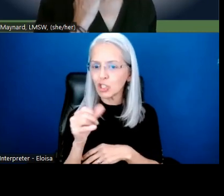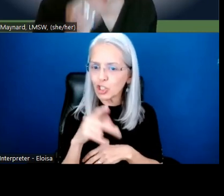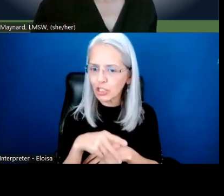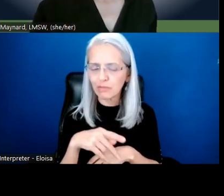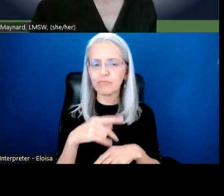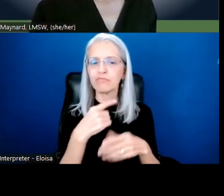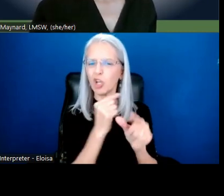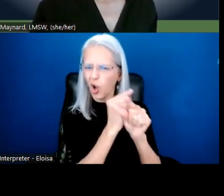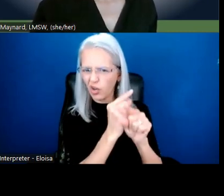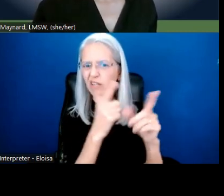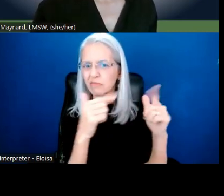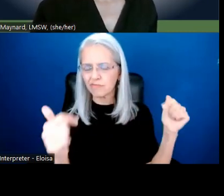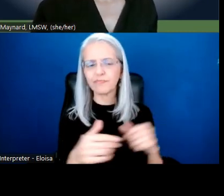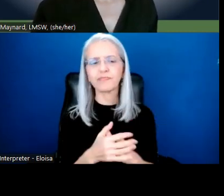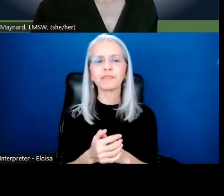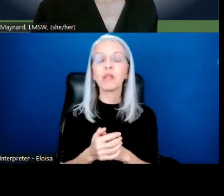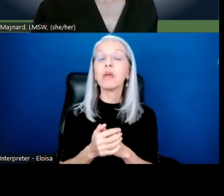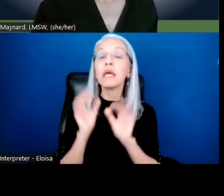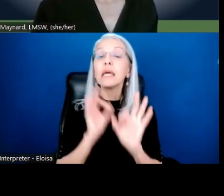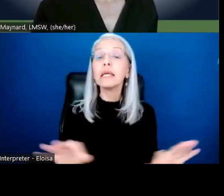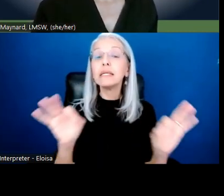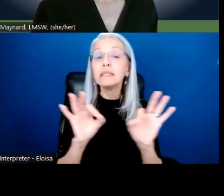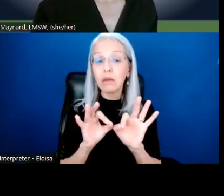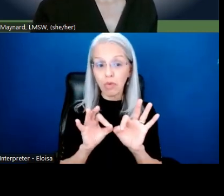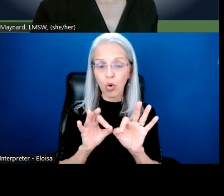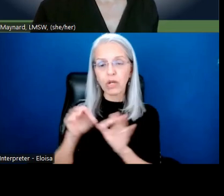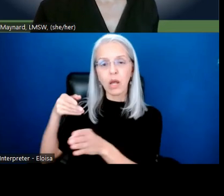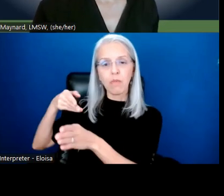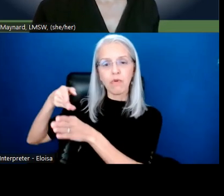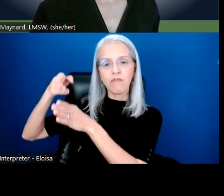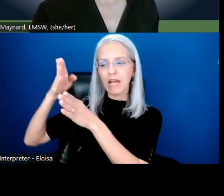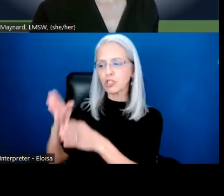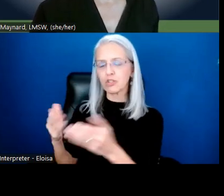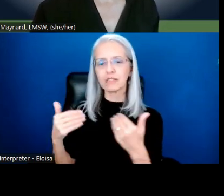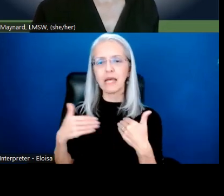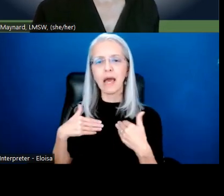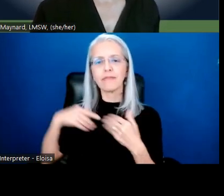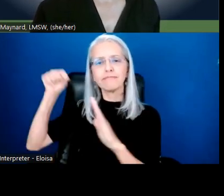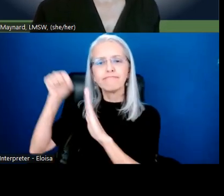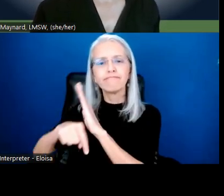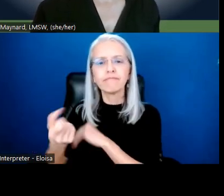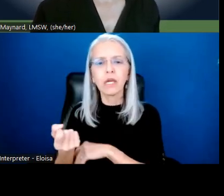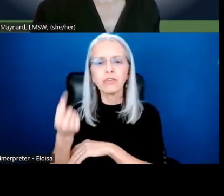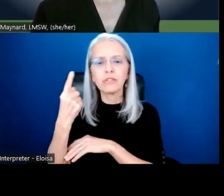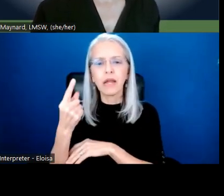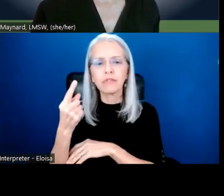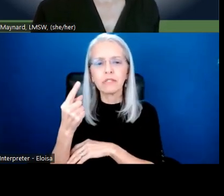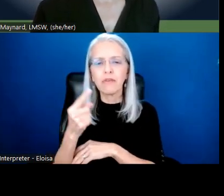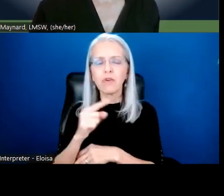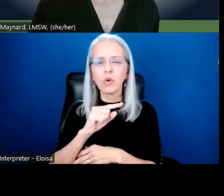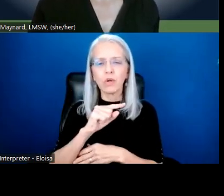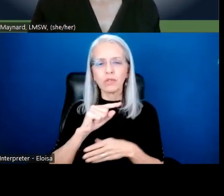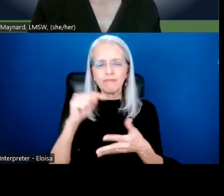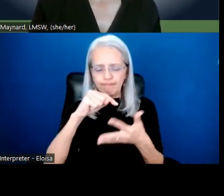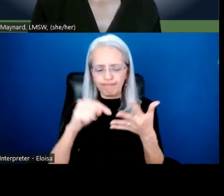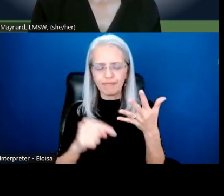lens. So it's important that professionals have a greater understanding of these core issues that show